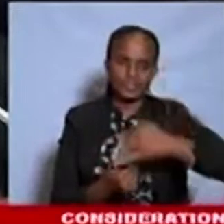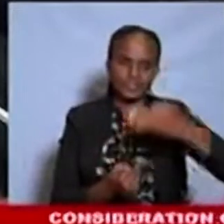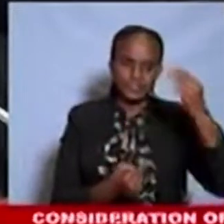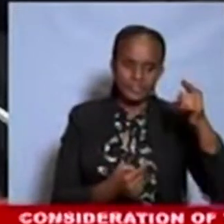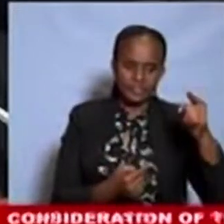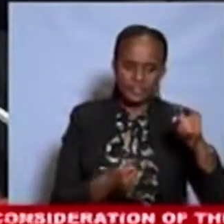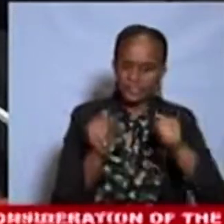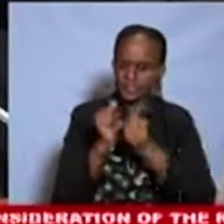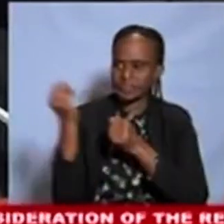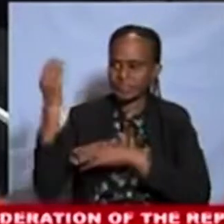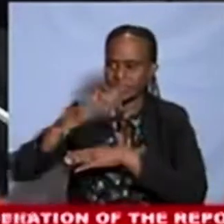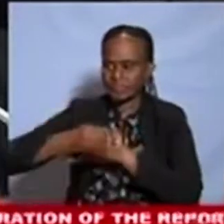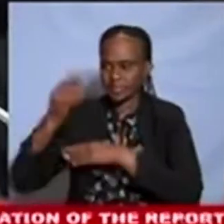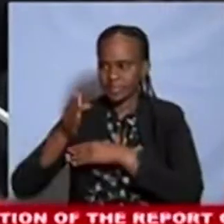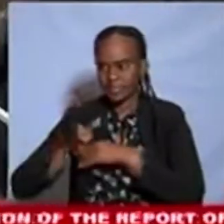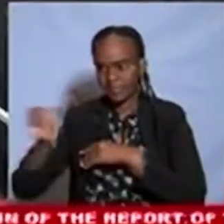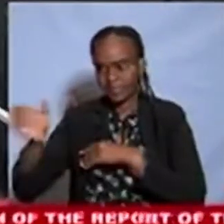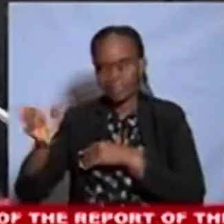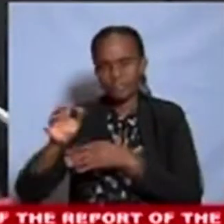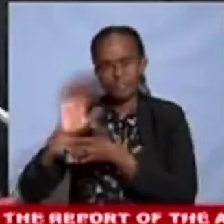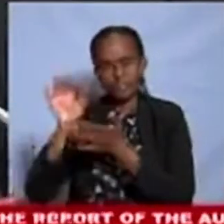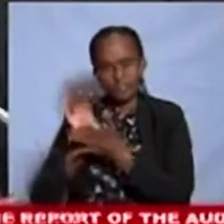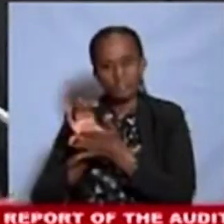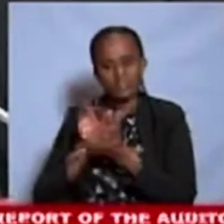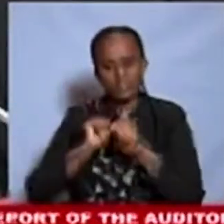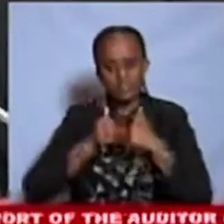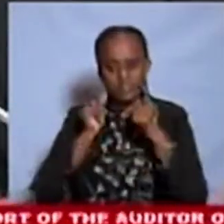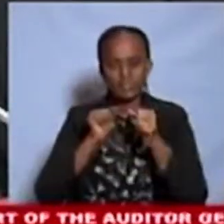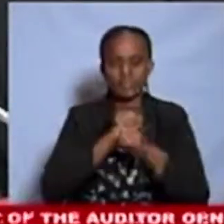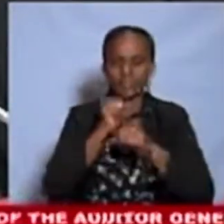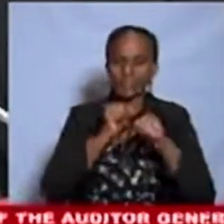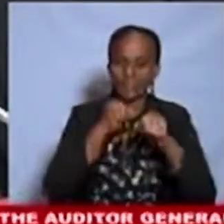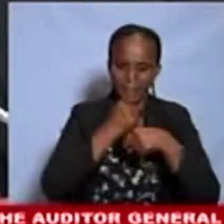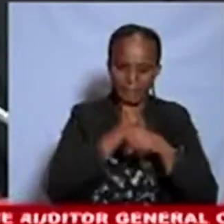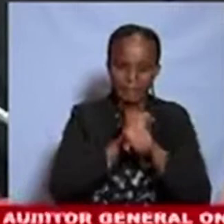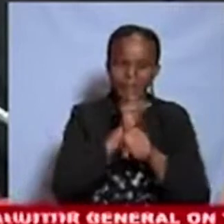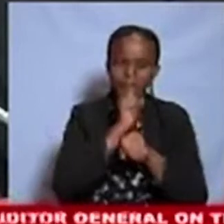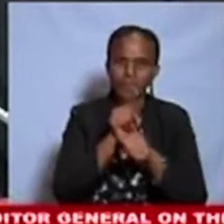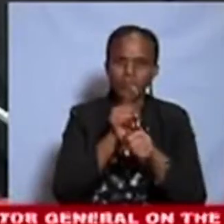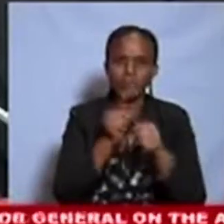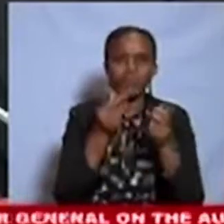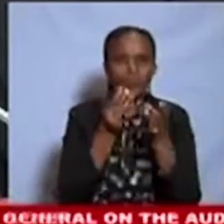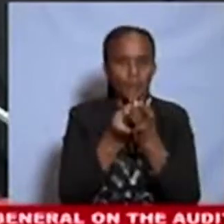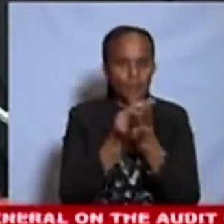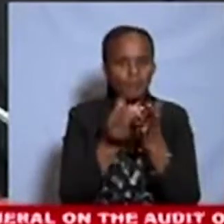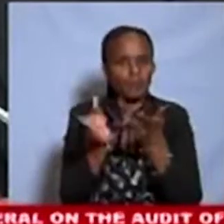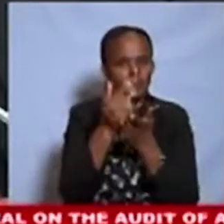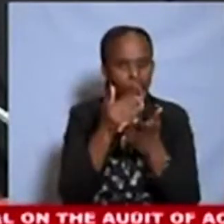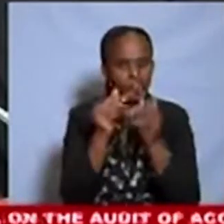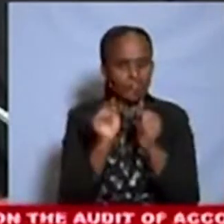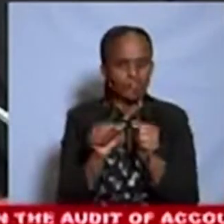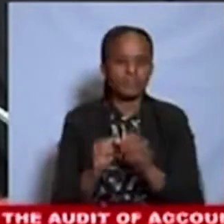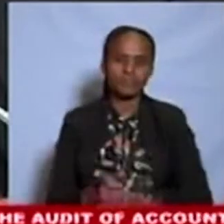barrier to the road going to Chom, so that we can tighten our loss in revenue.